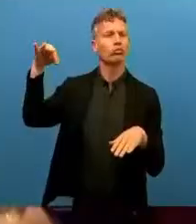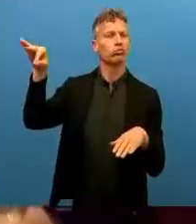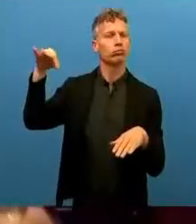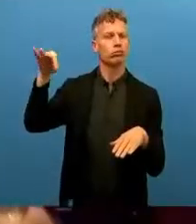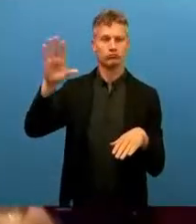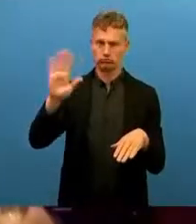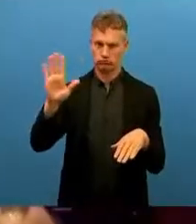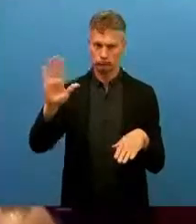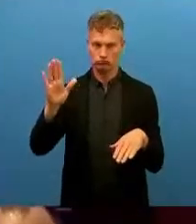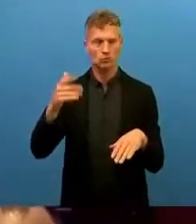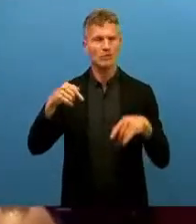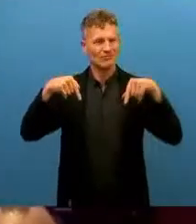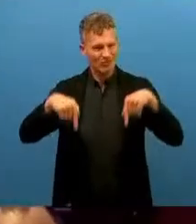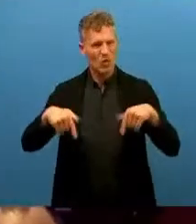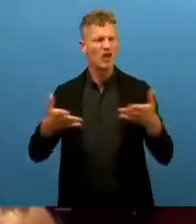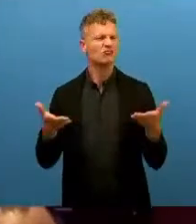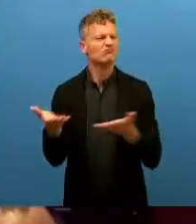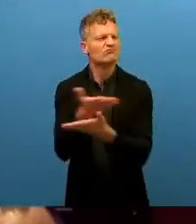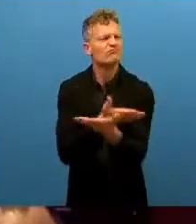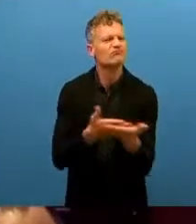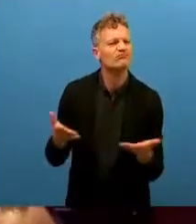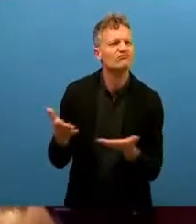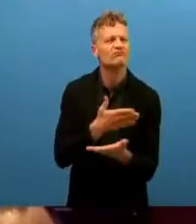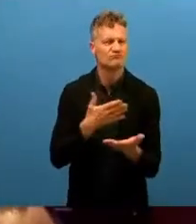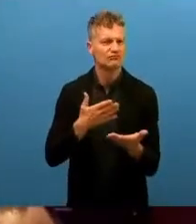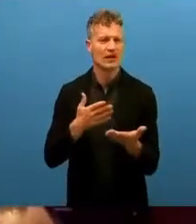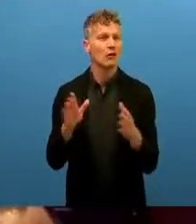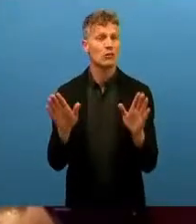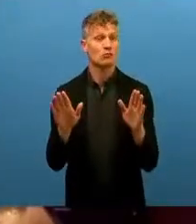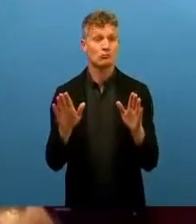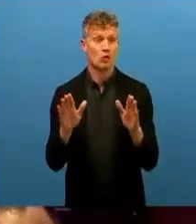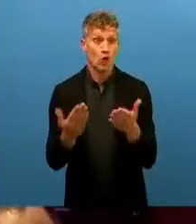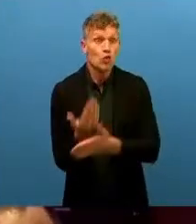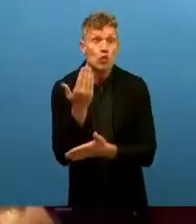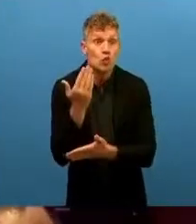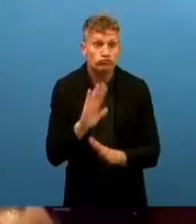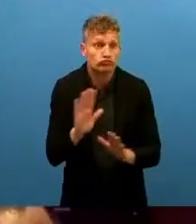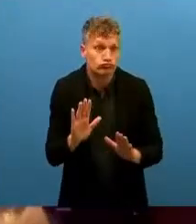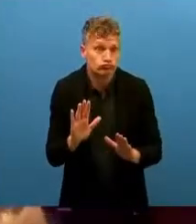for today's discussion, a continuation of this discussion.